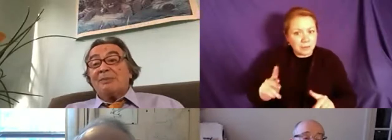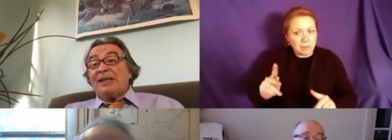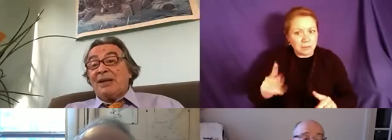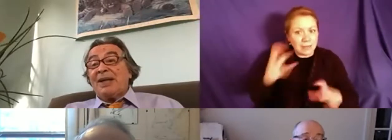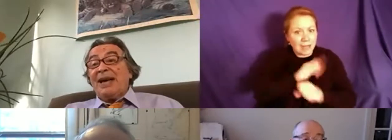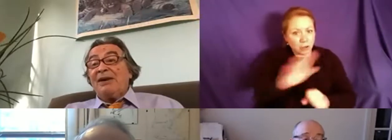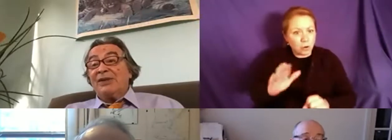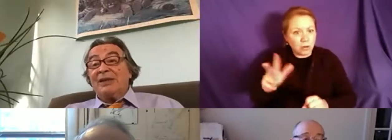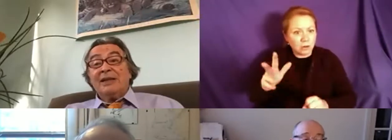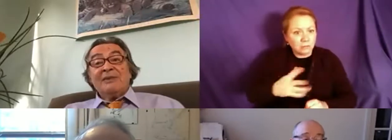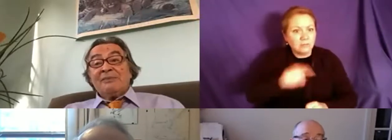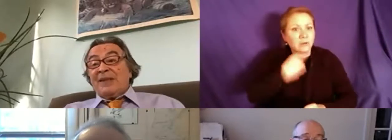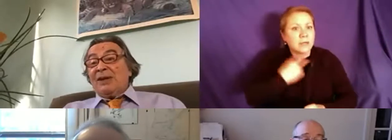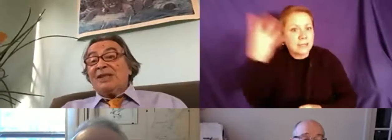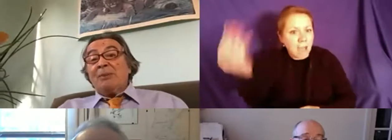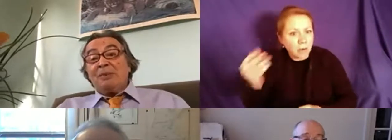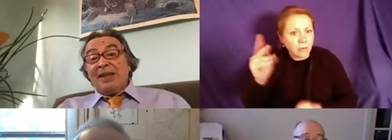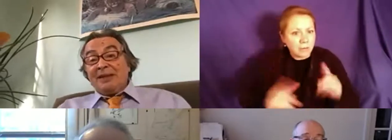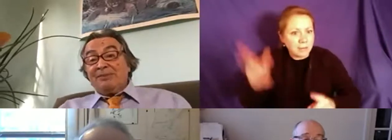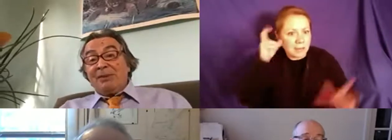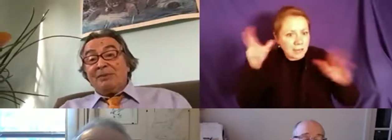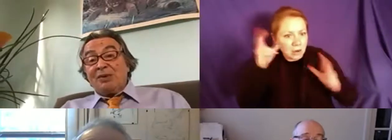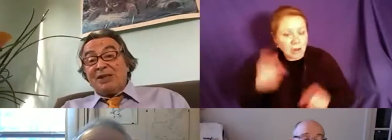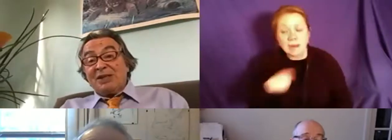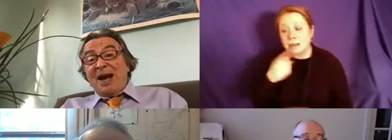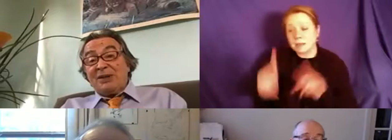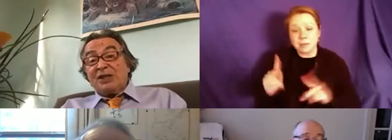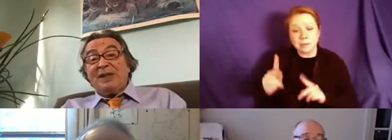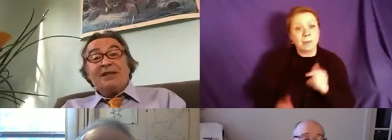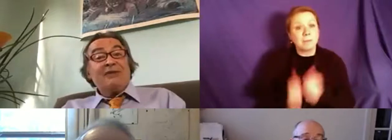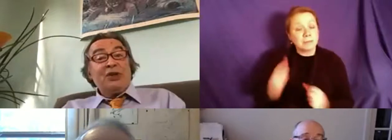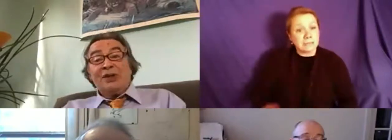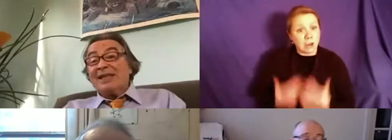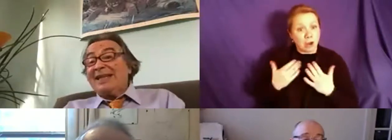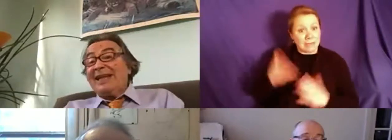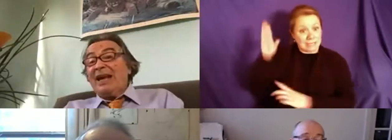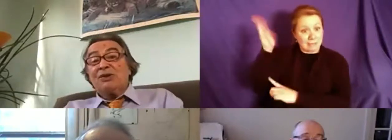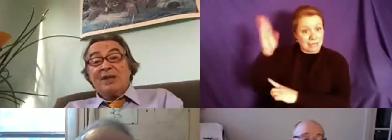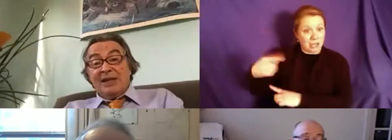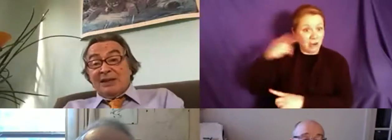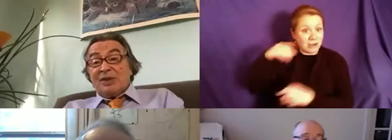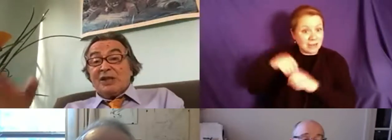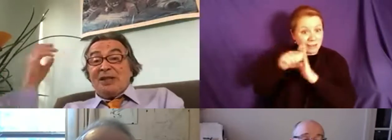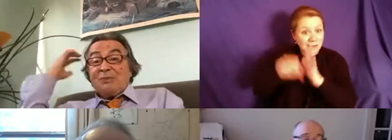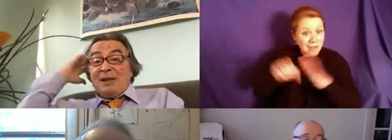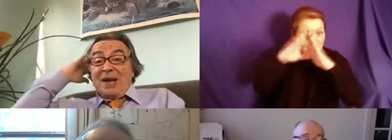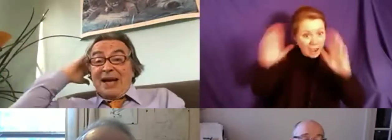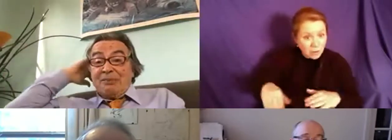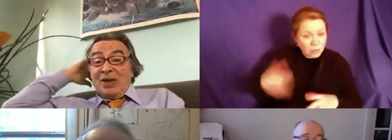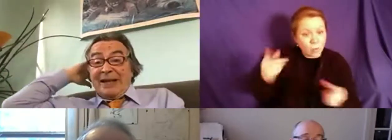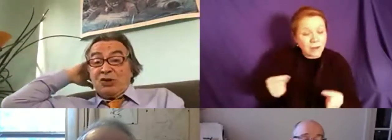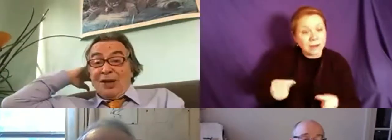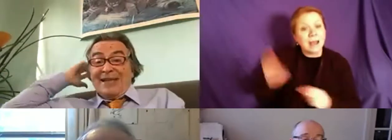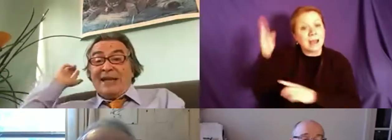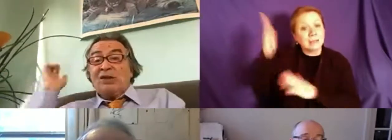policy debates that we have. And I always tell people that probably the most inspiring speech I've ever heard in the State House was a speech made by a